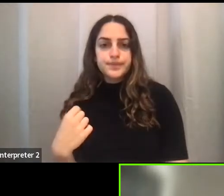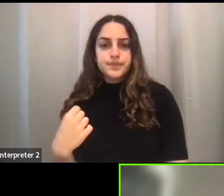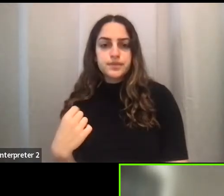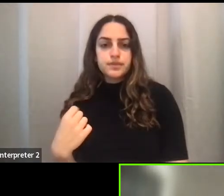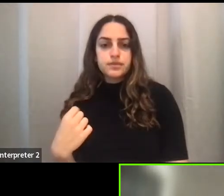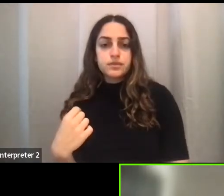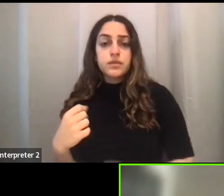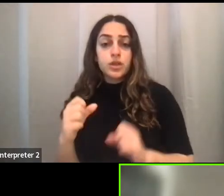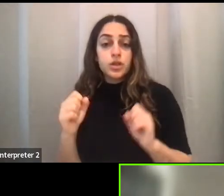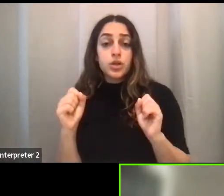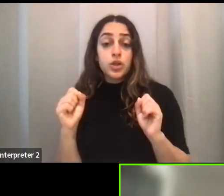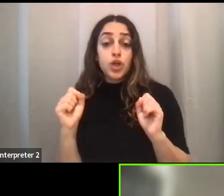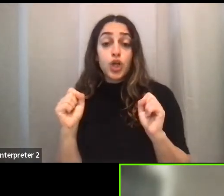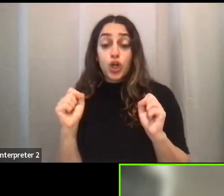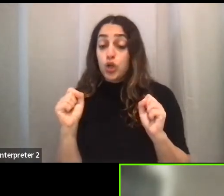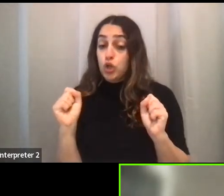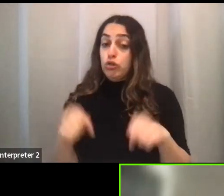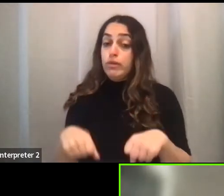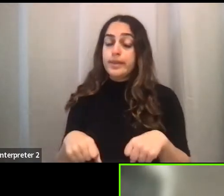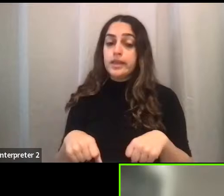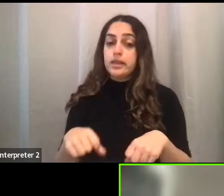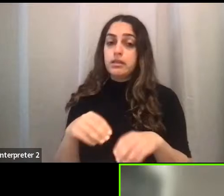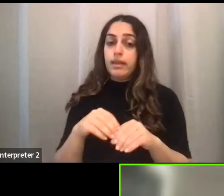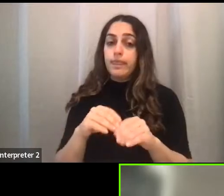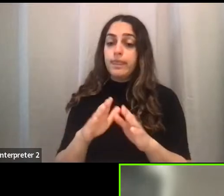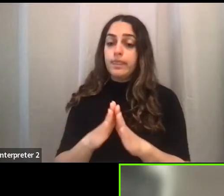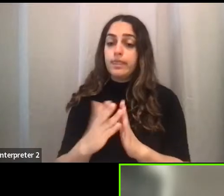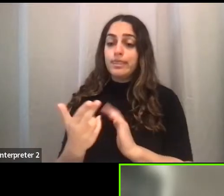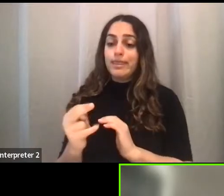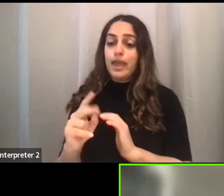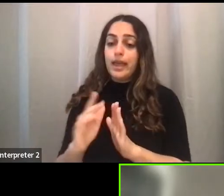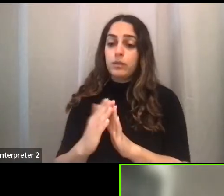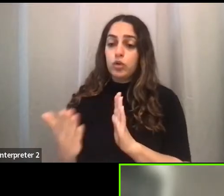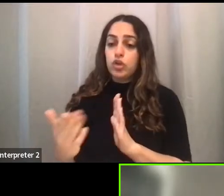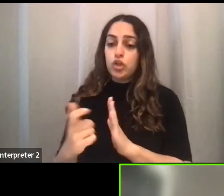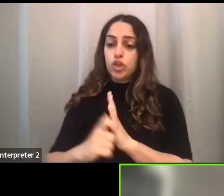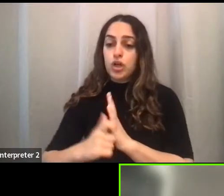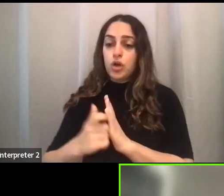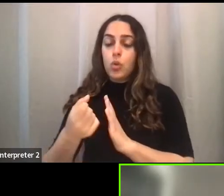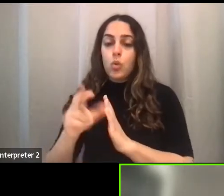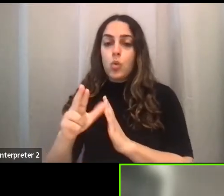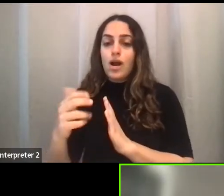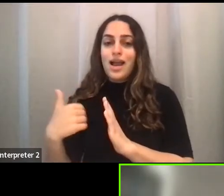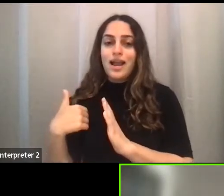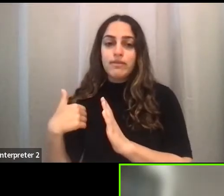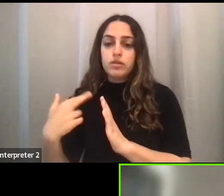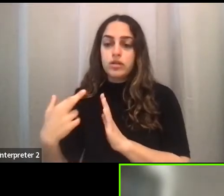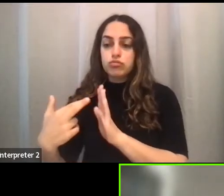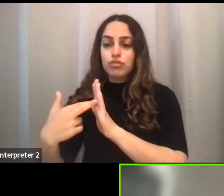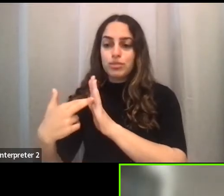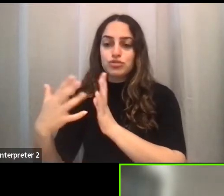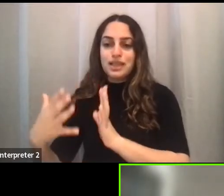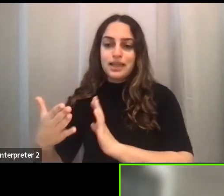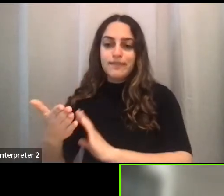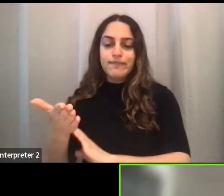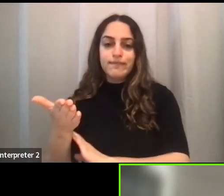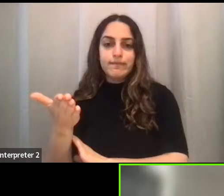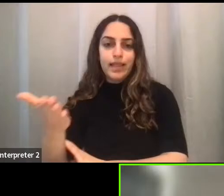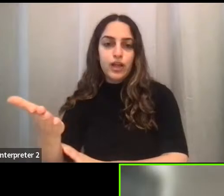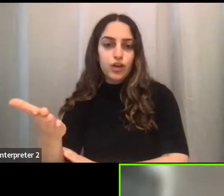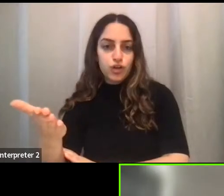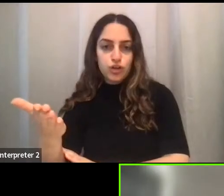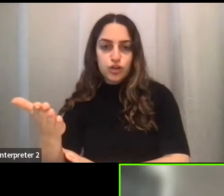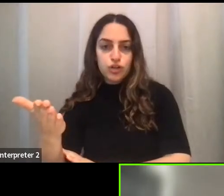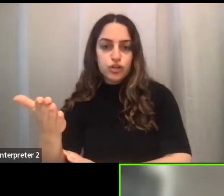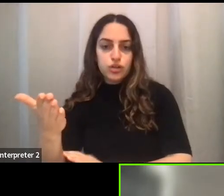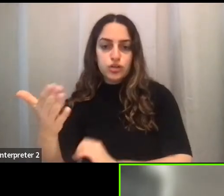it can be placed in the handbook or have a representative on site merging with